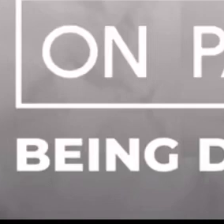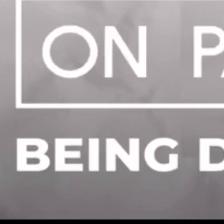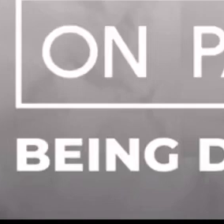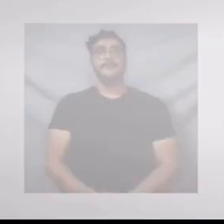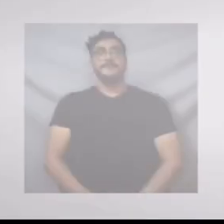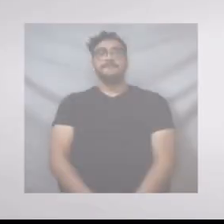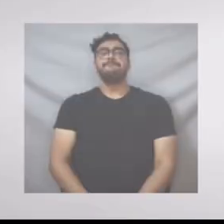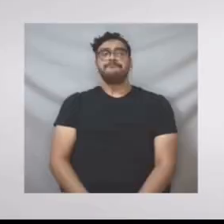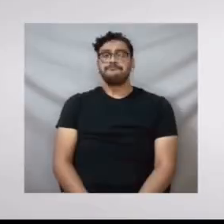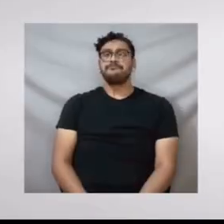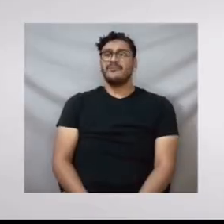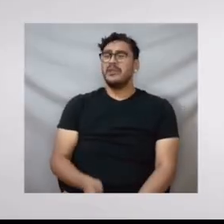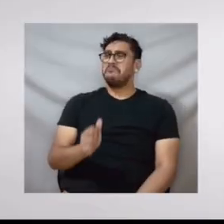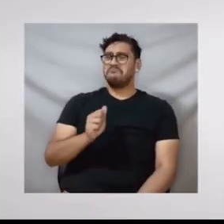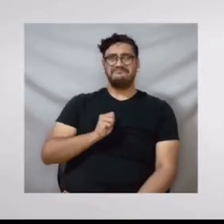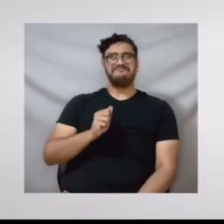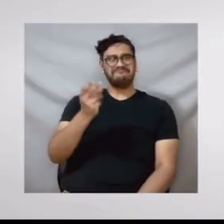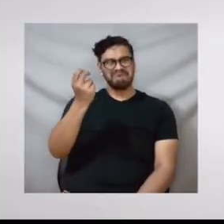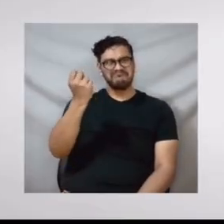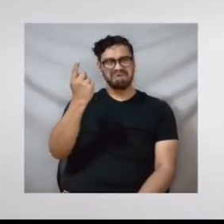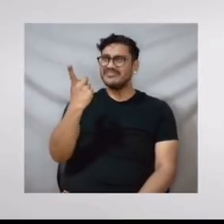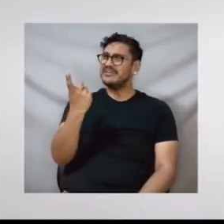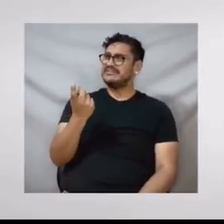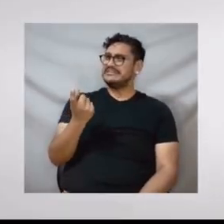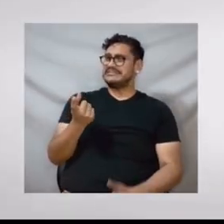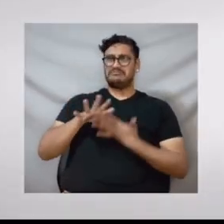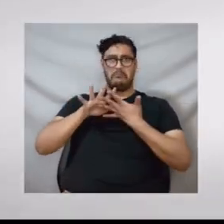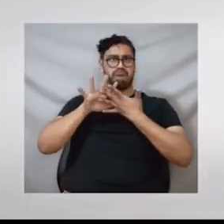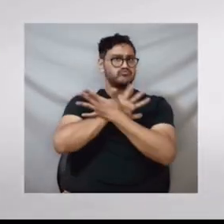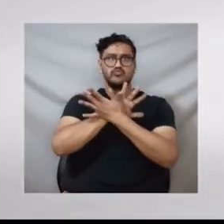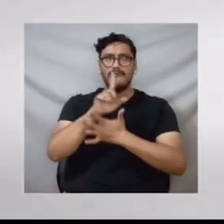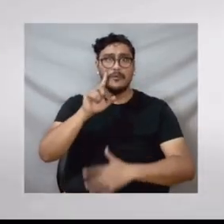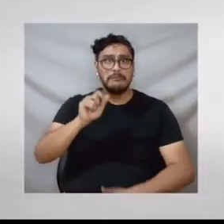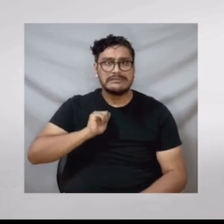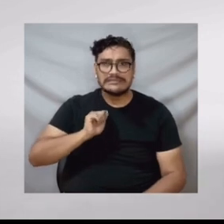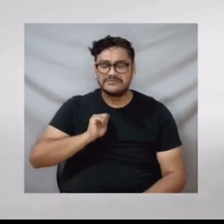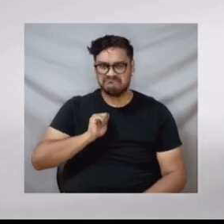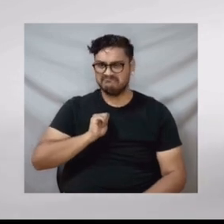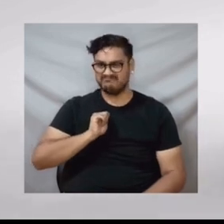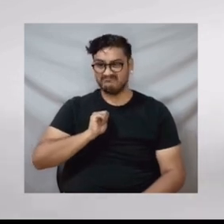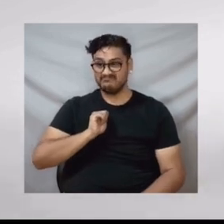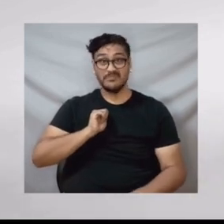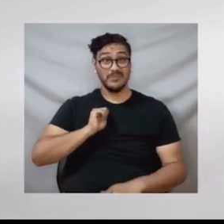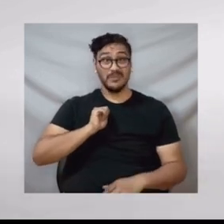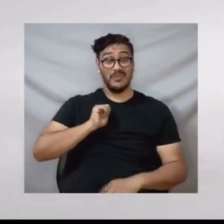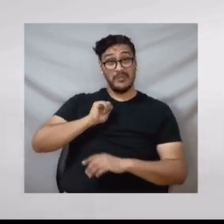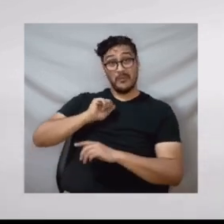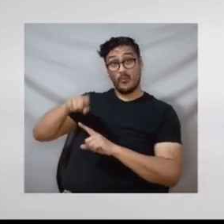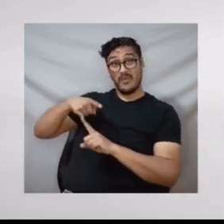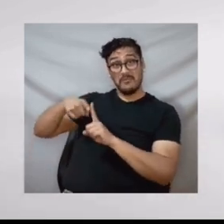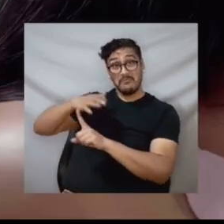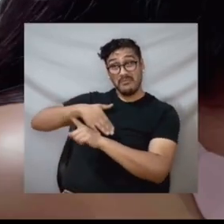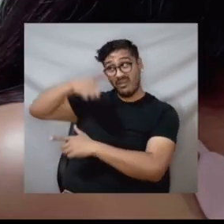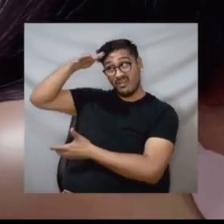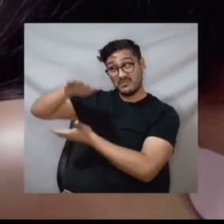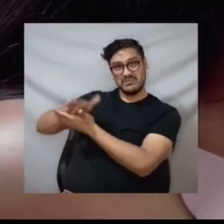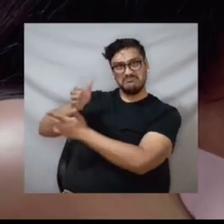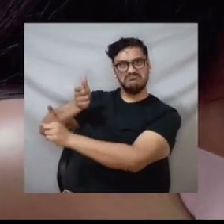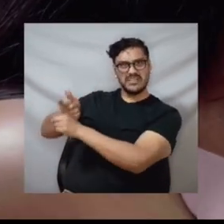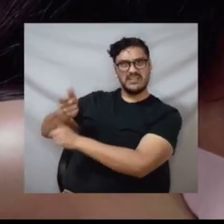I actually it's kind of like a blur for me and I didn't accept it when my husband